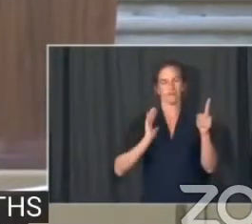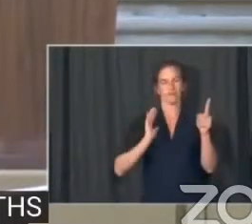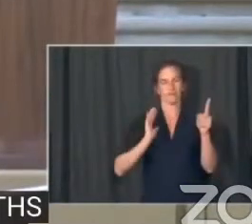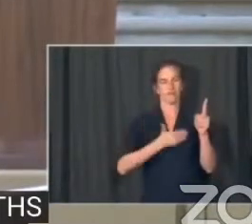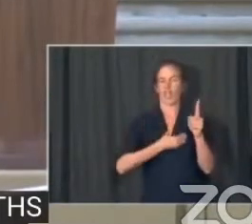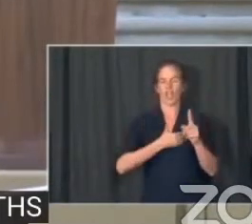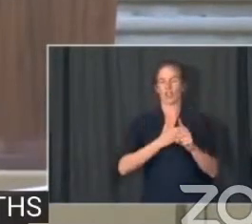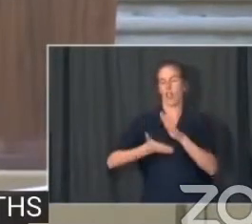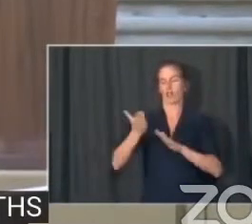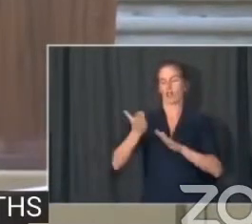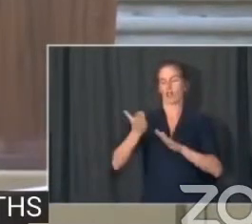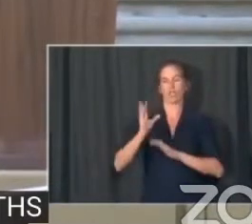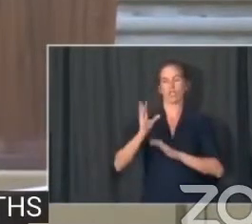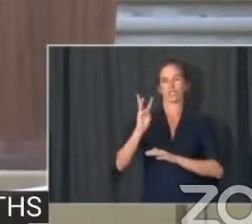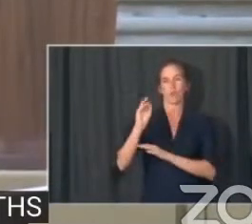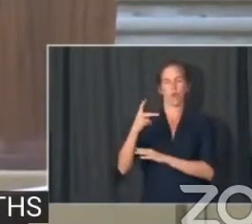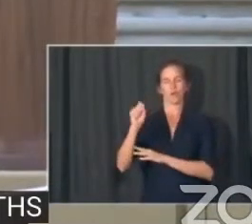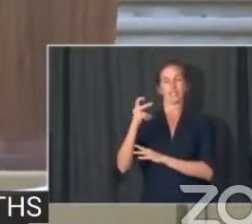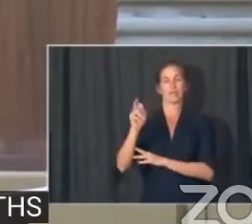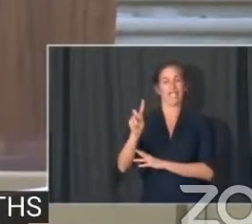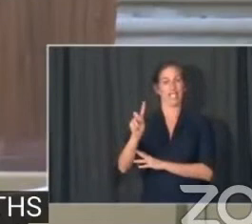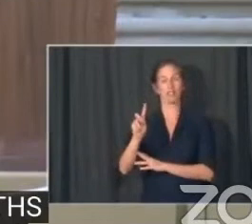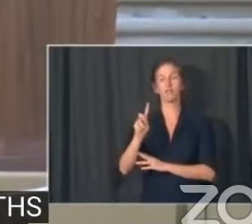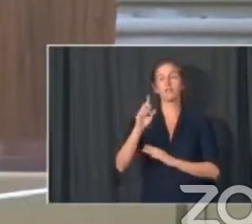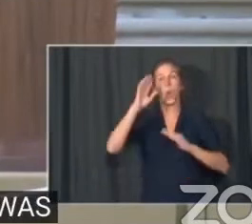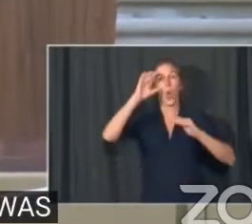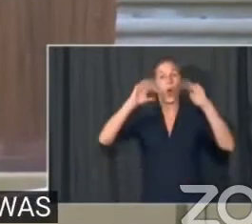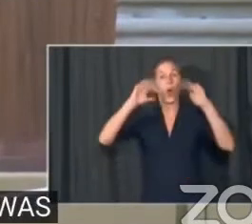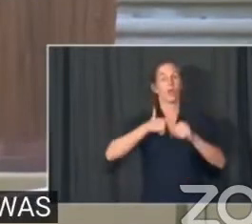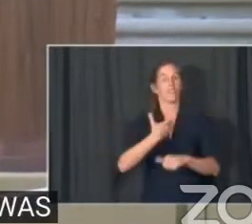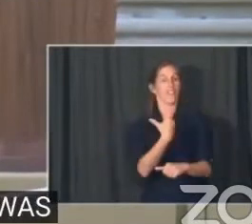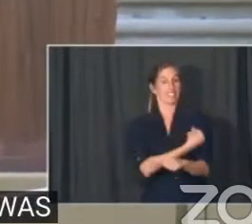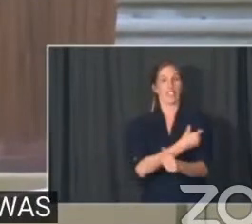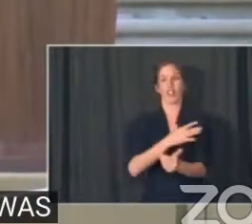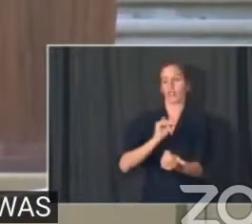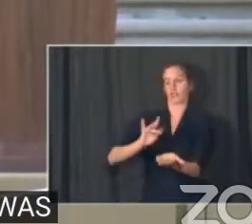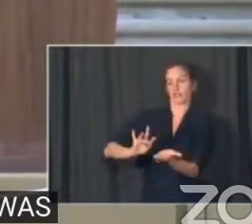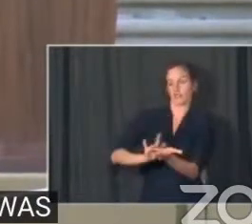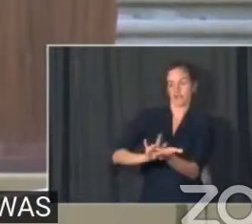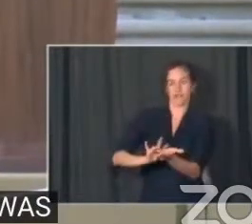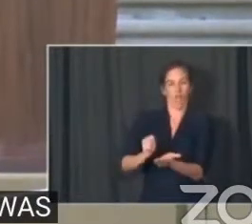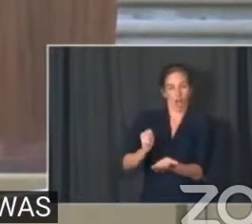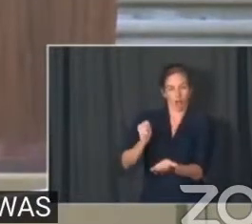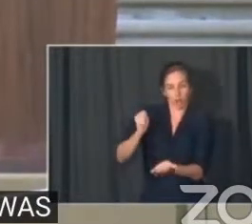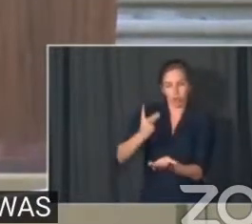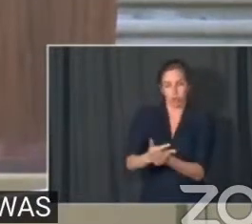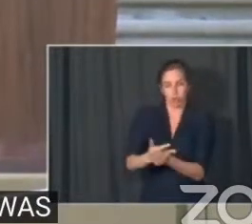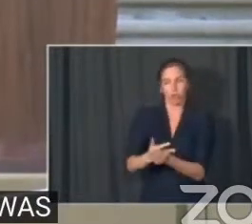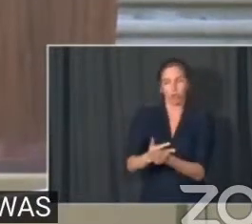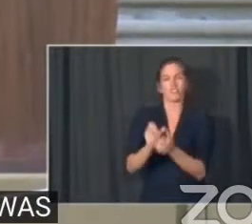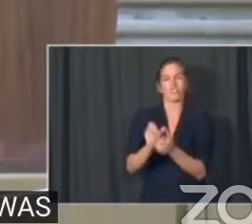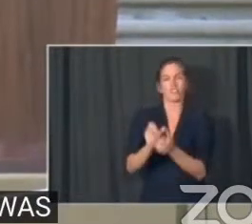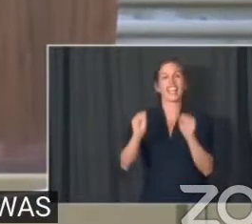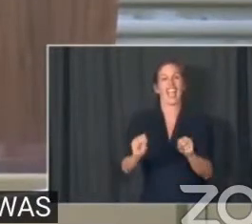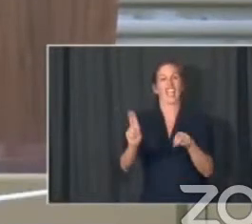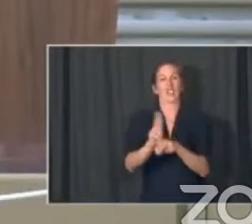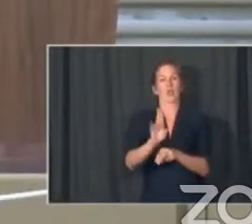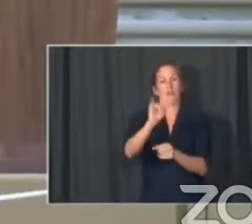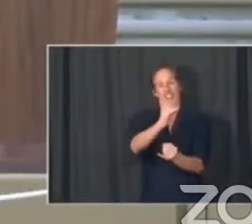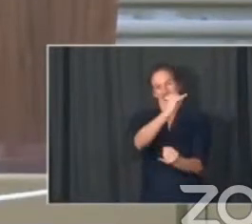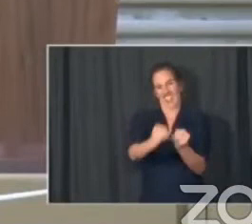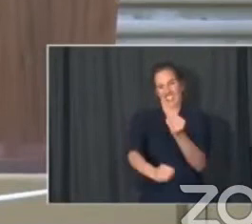En vaccines mayo and 15, casi therapeutics available and 6, approved for use in the US ya hace varios population meses, la by operación the end of the year ha 2020.